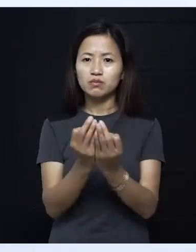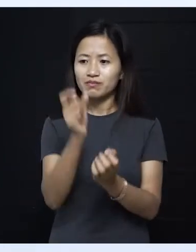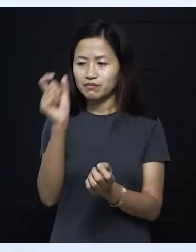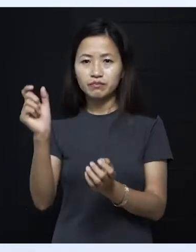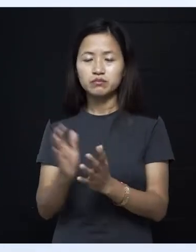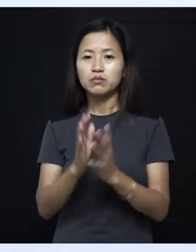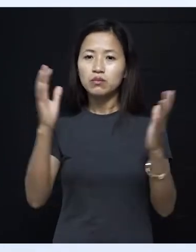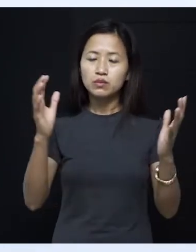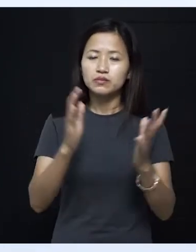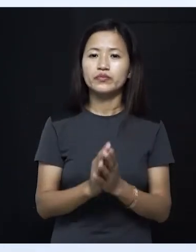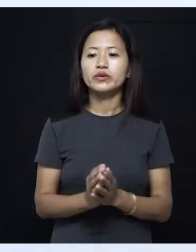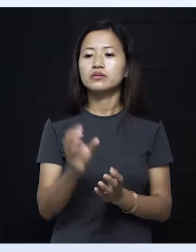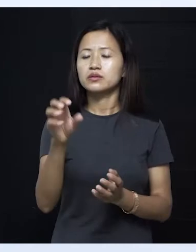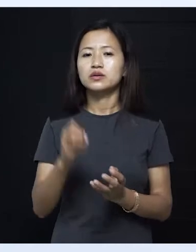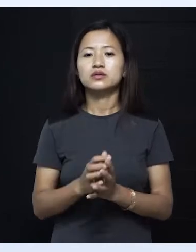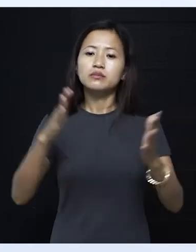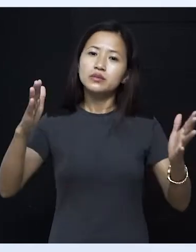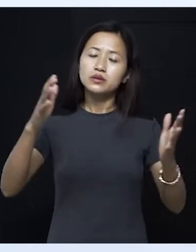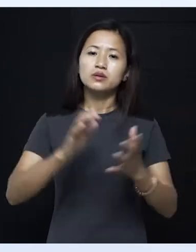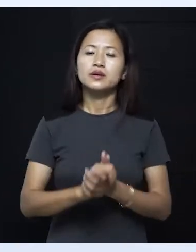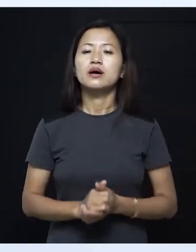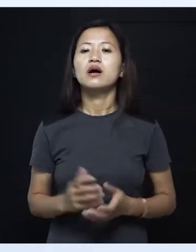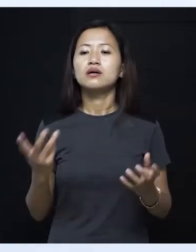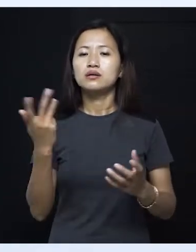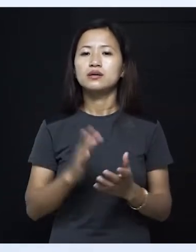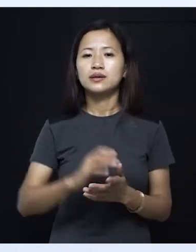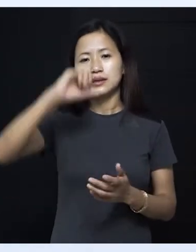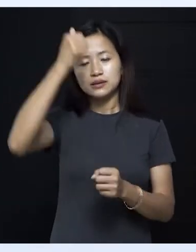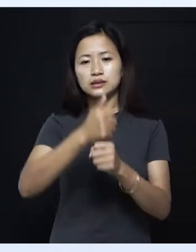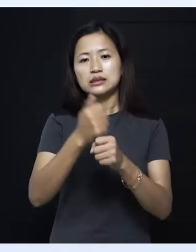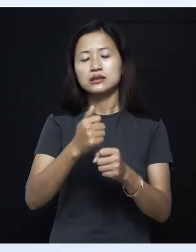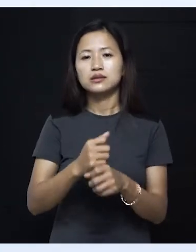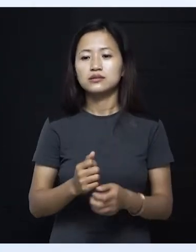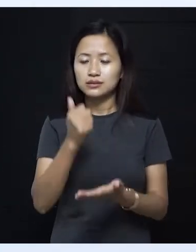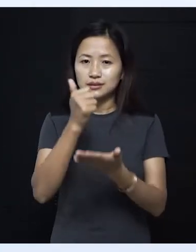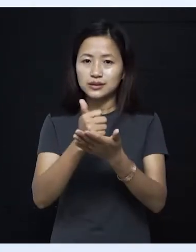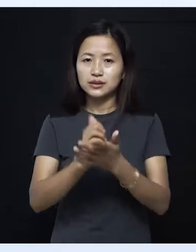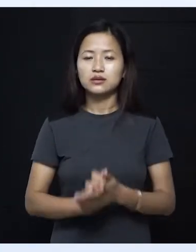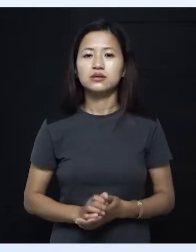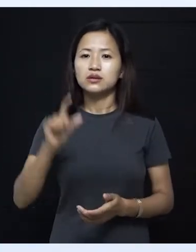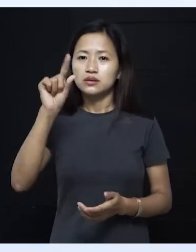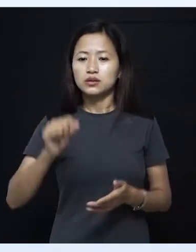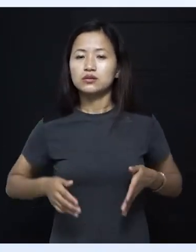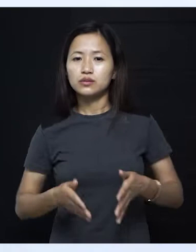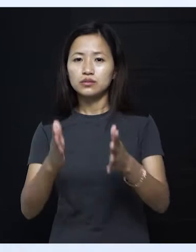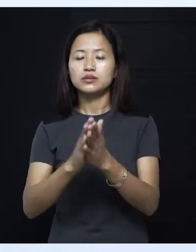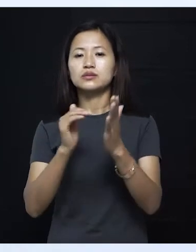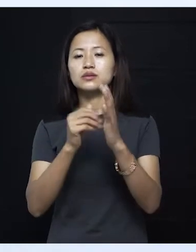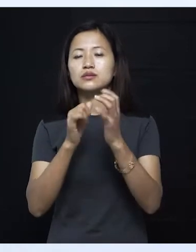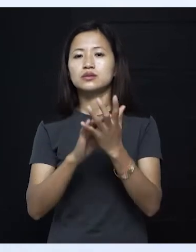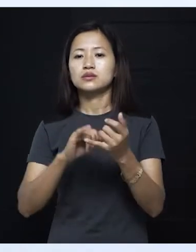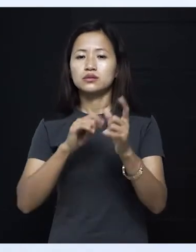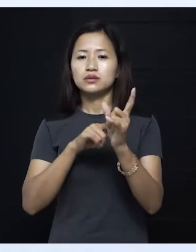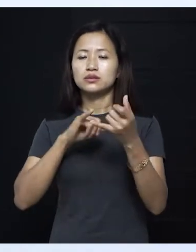a family which is small. Okay, so this is how the Indian government, they decided to do away with